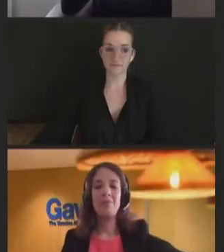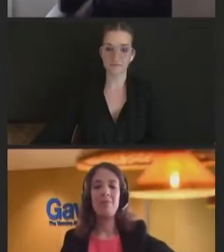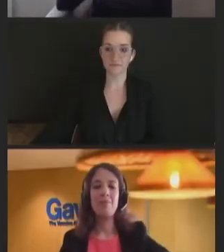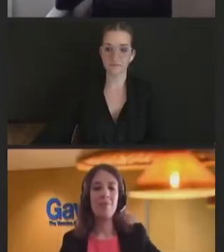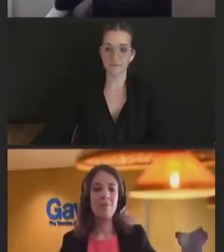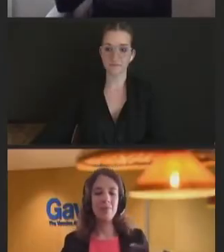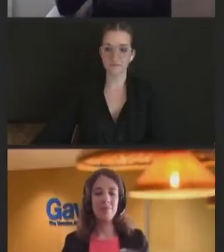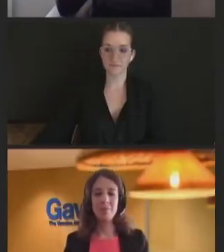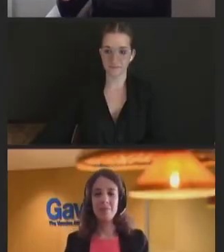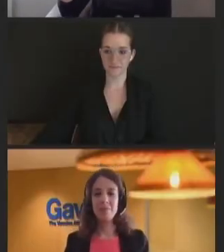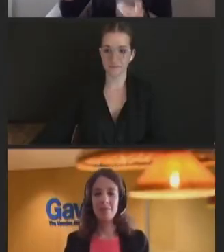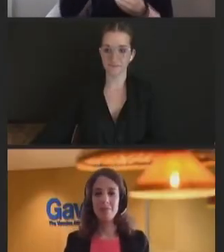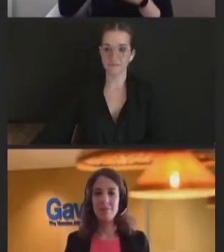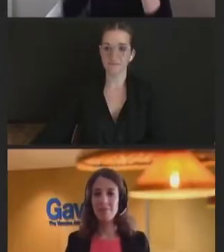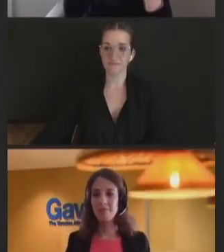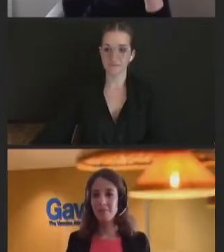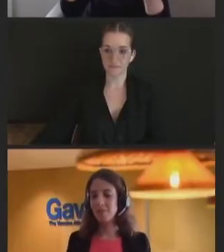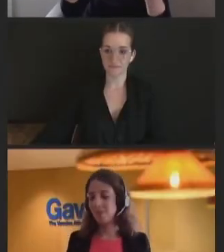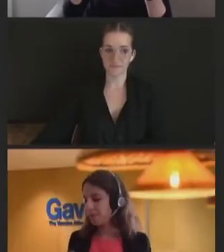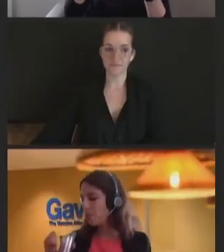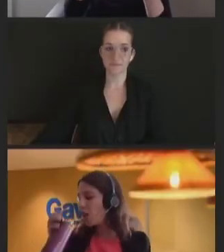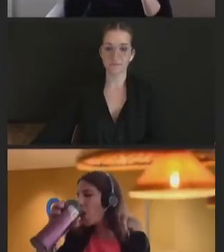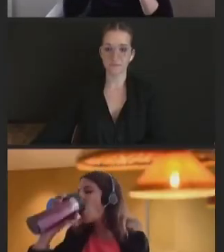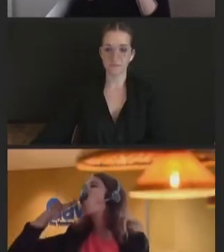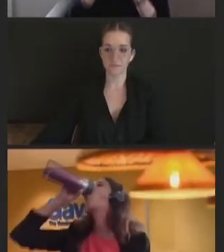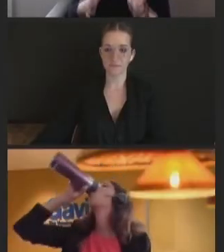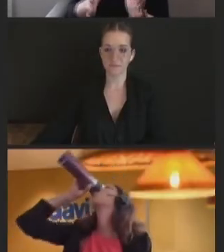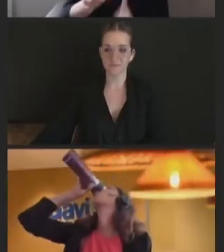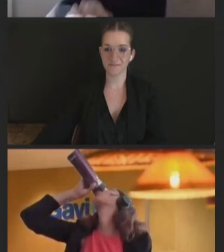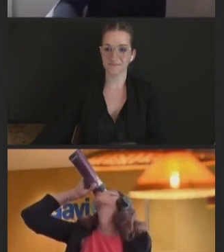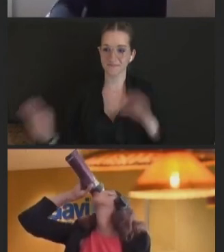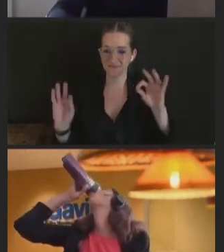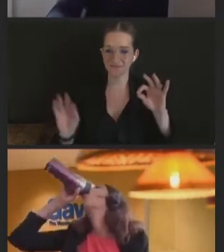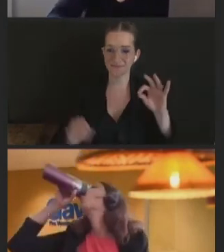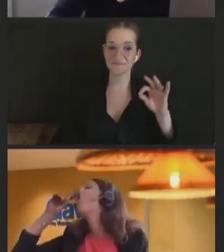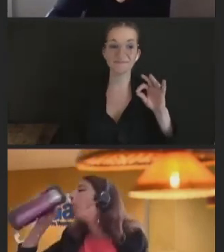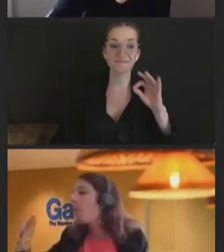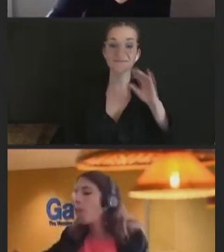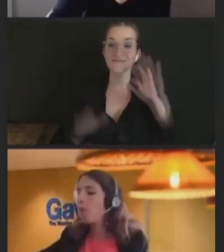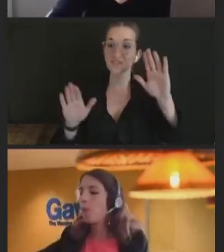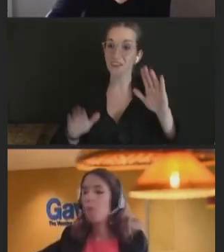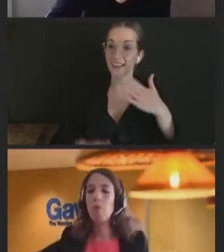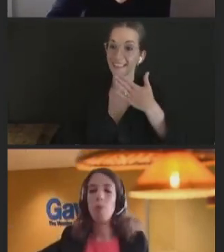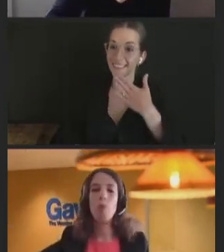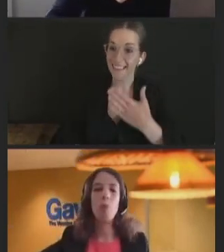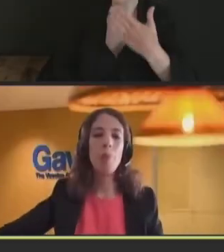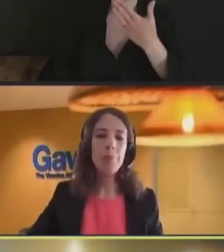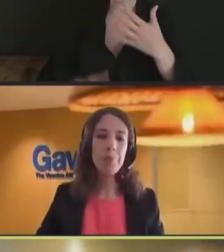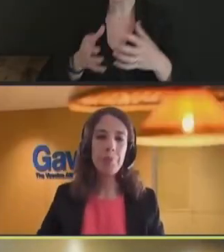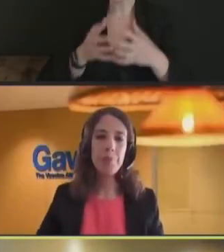Jenks, your slides are up. You have the floor. Great. Thank you very much.